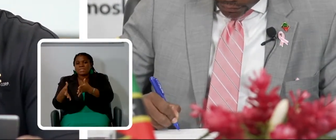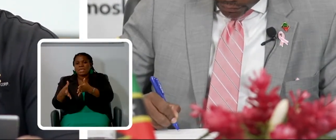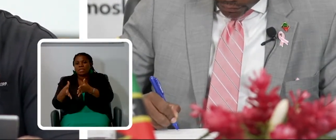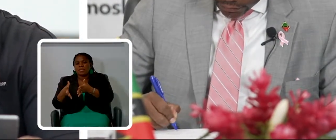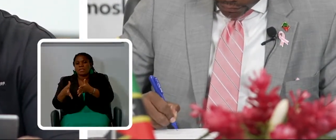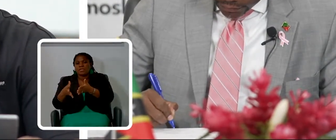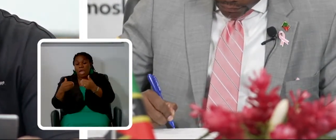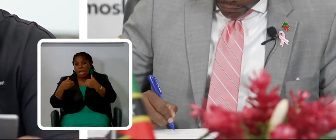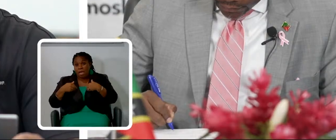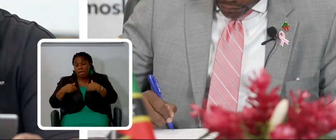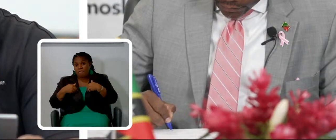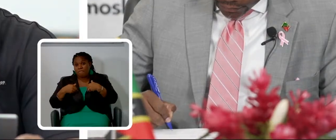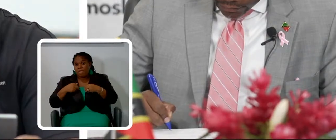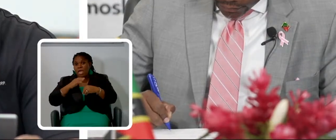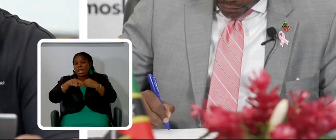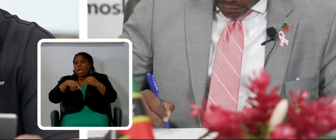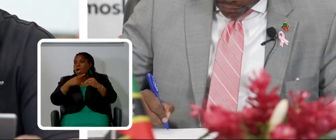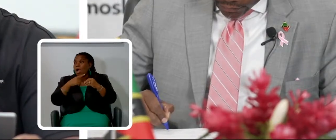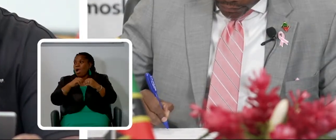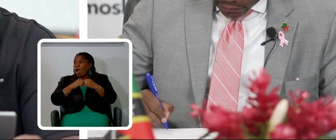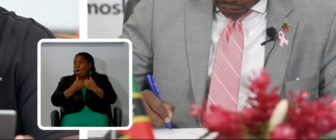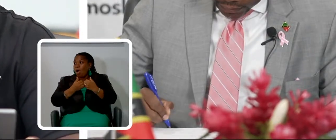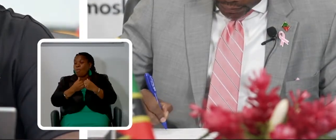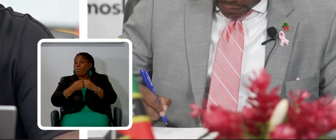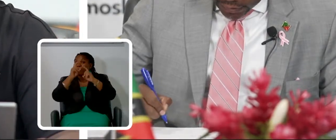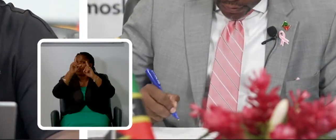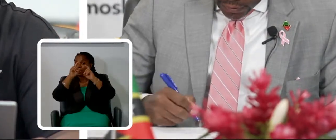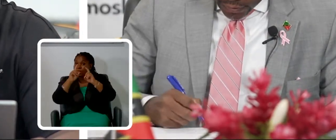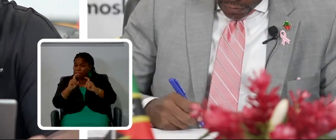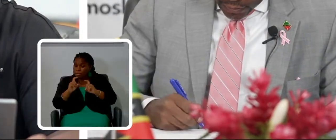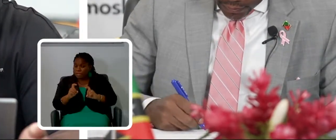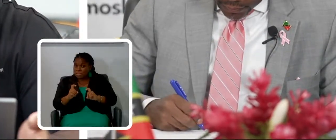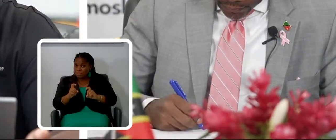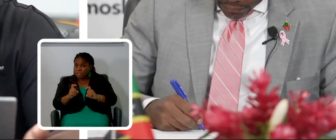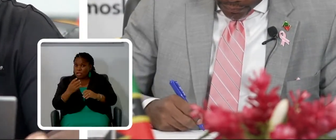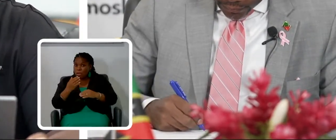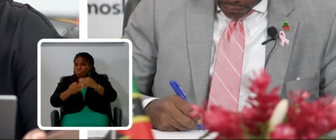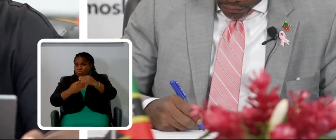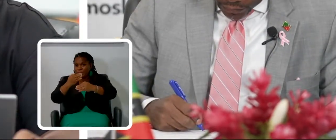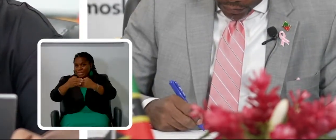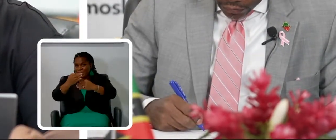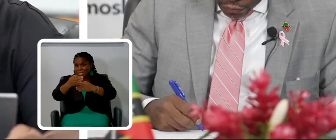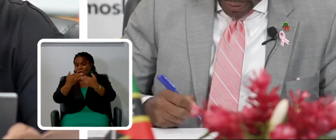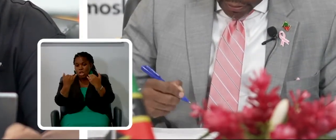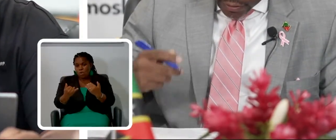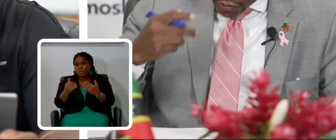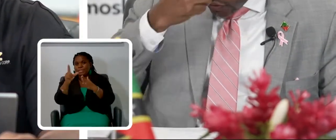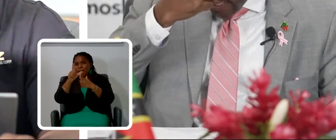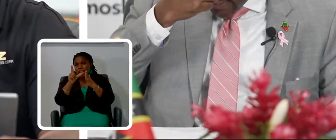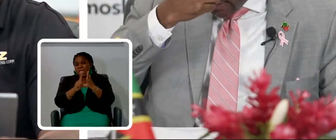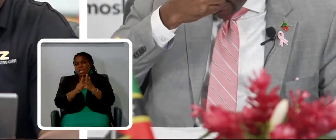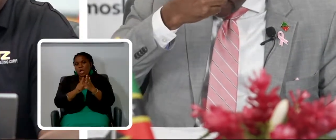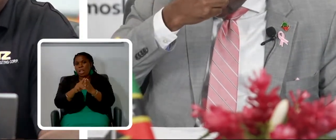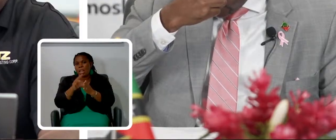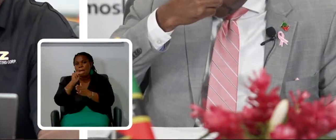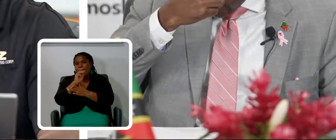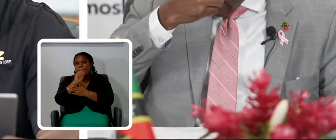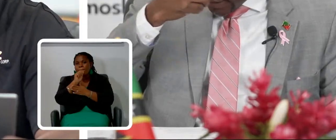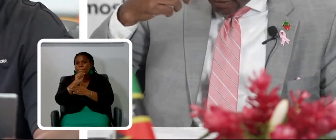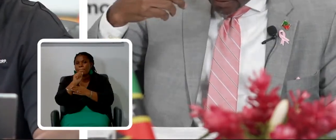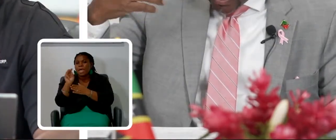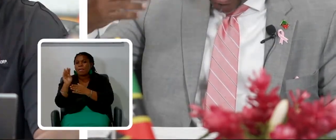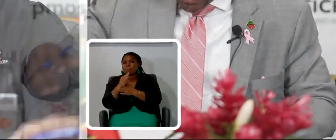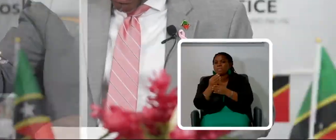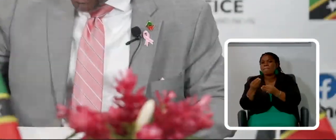the investigation progressing as it has become a legal matter? Right. So I